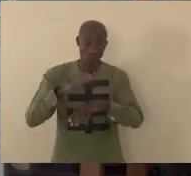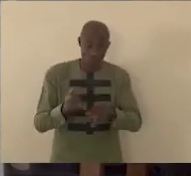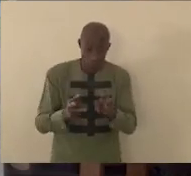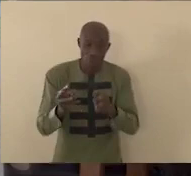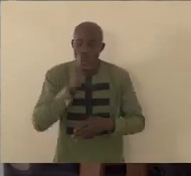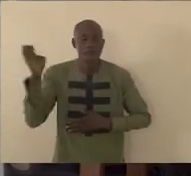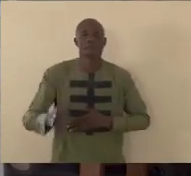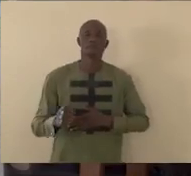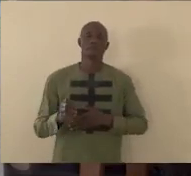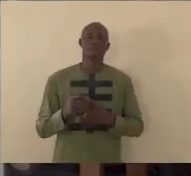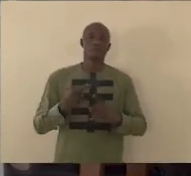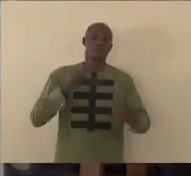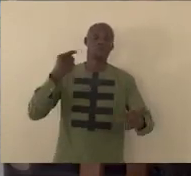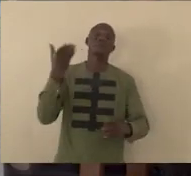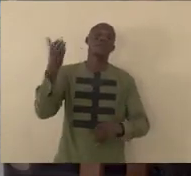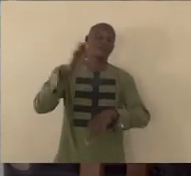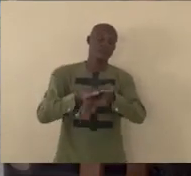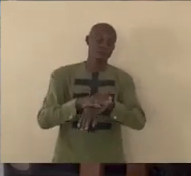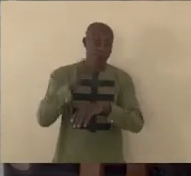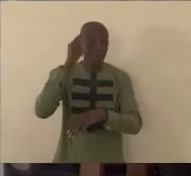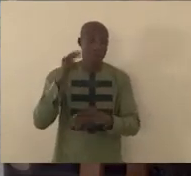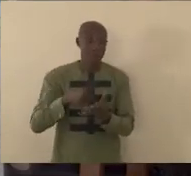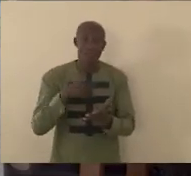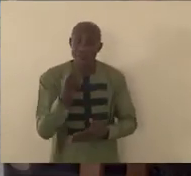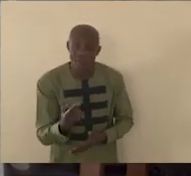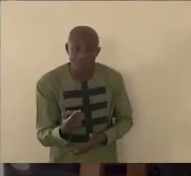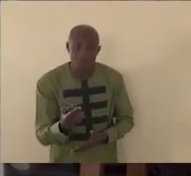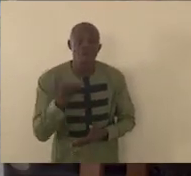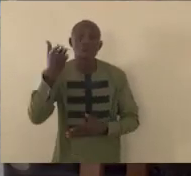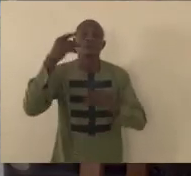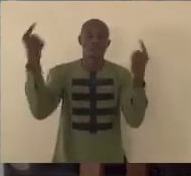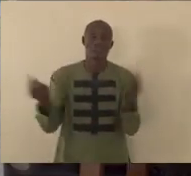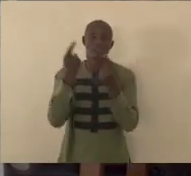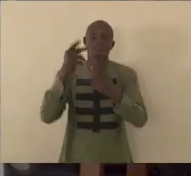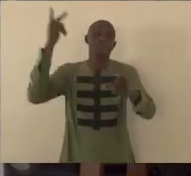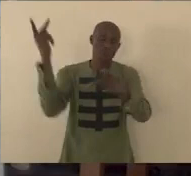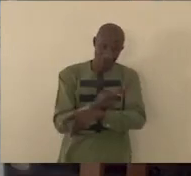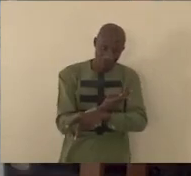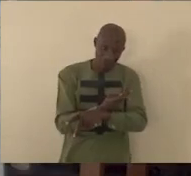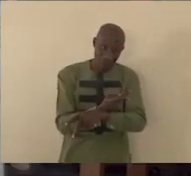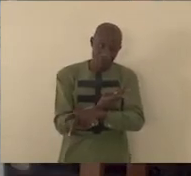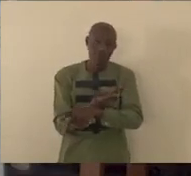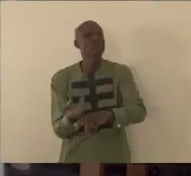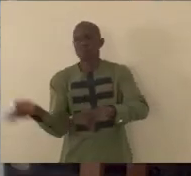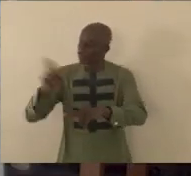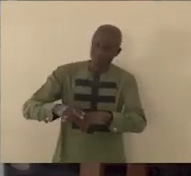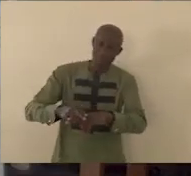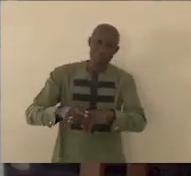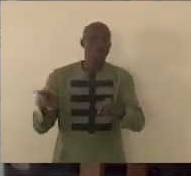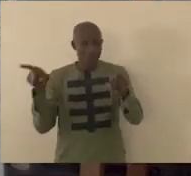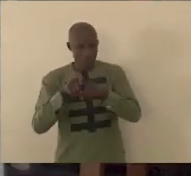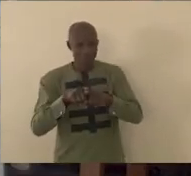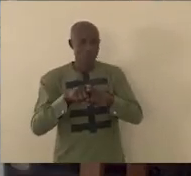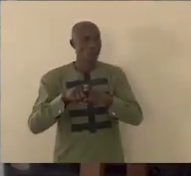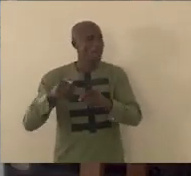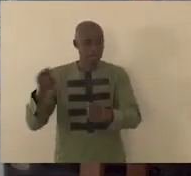evil. From then on, it says, their sins multiplied exceedingly